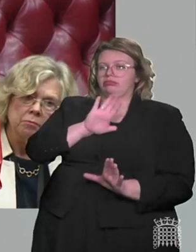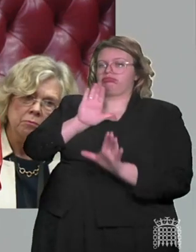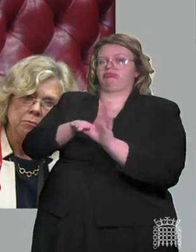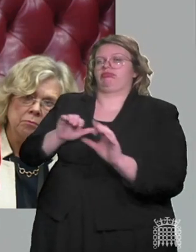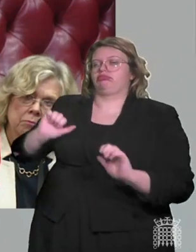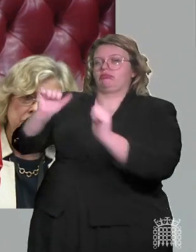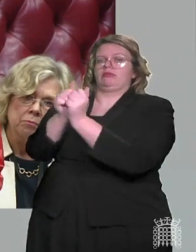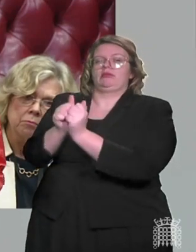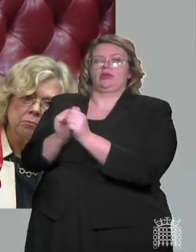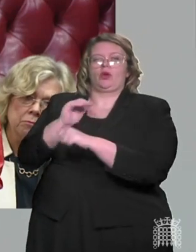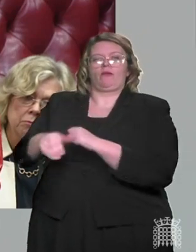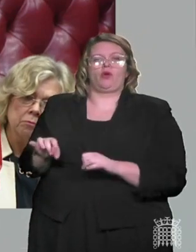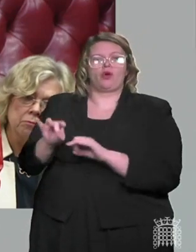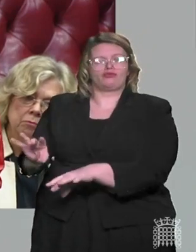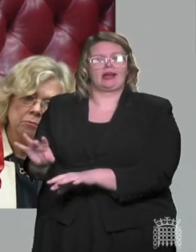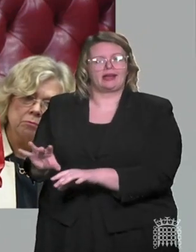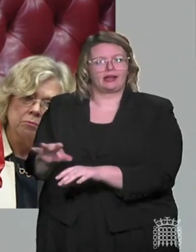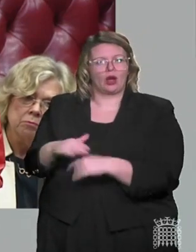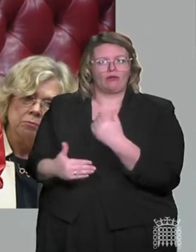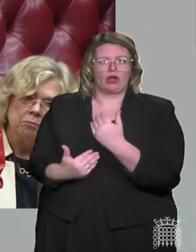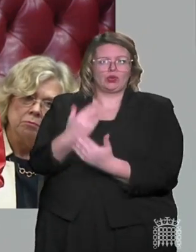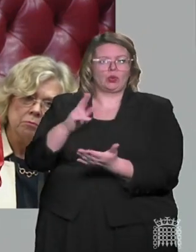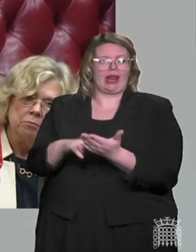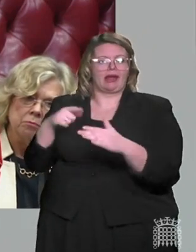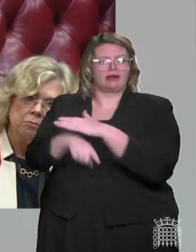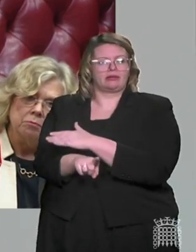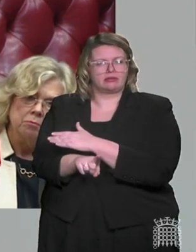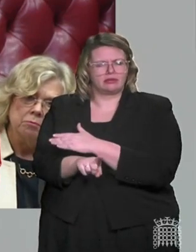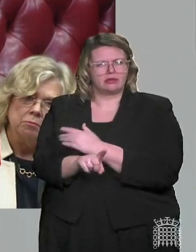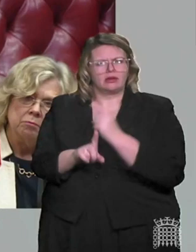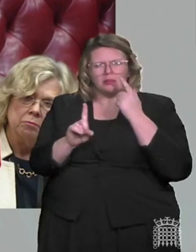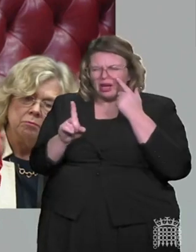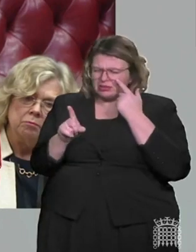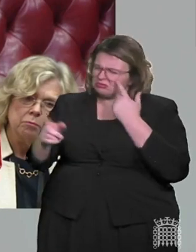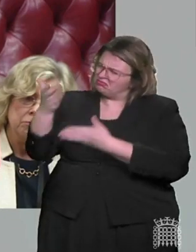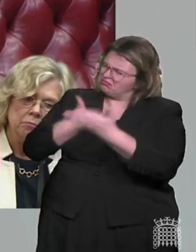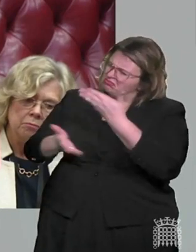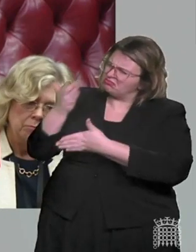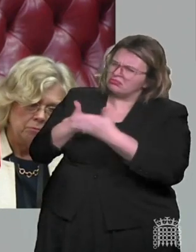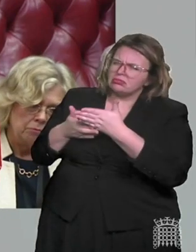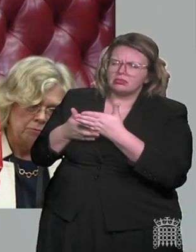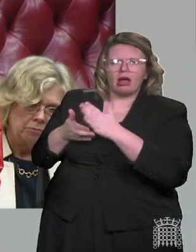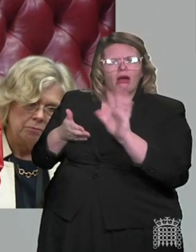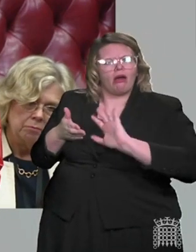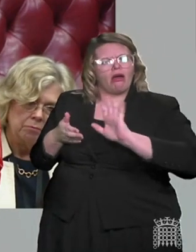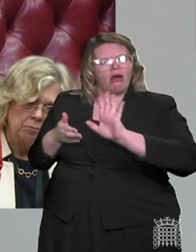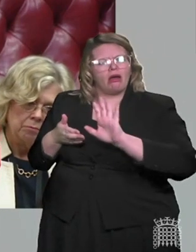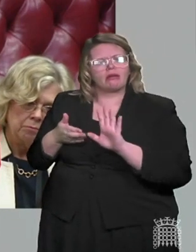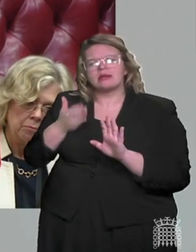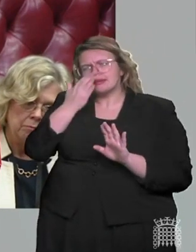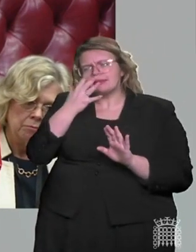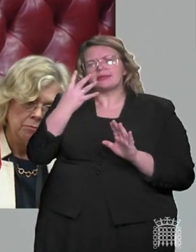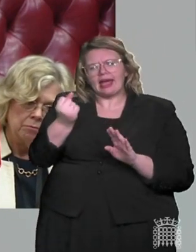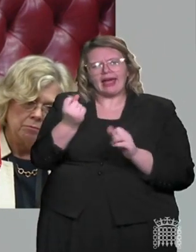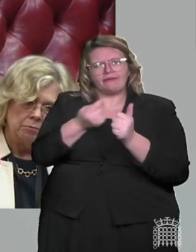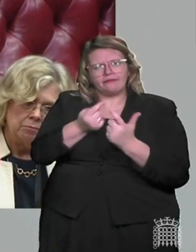with Australia over the nuclear submarines. But clearly, as the Secretary of State has pointed out, there is